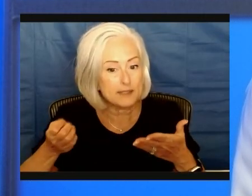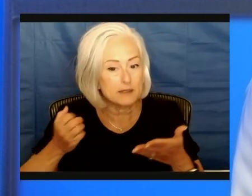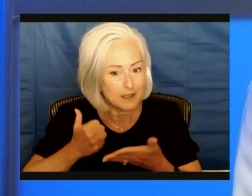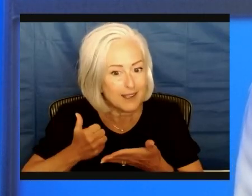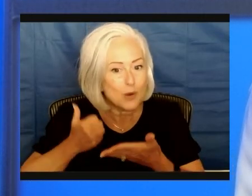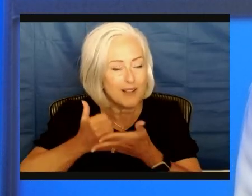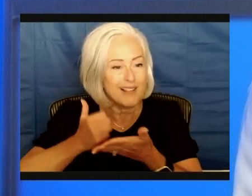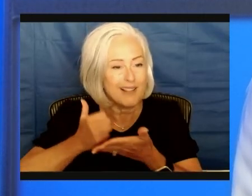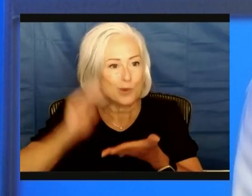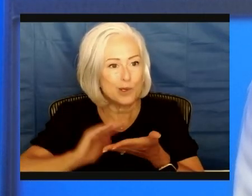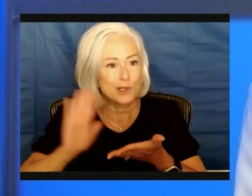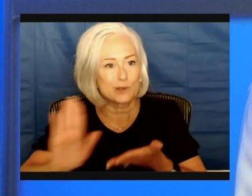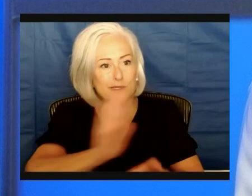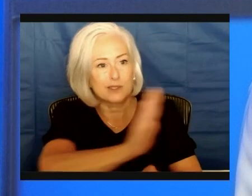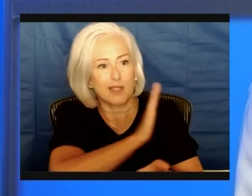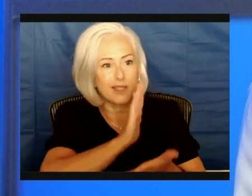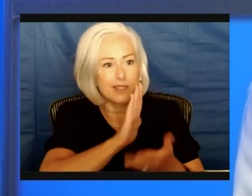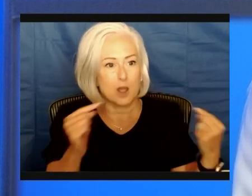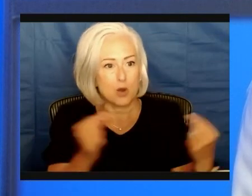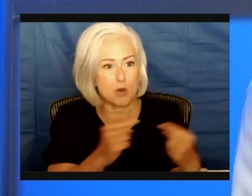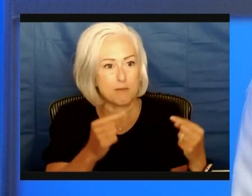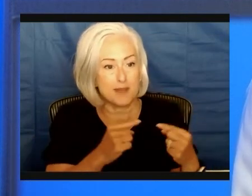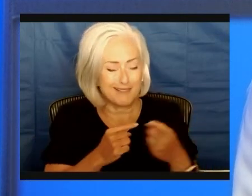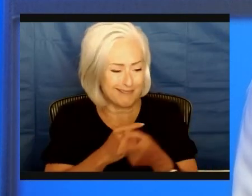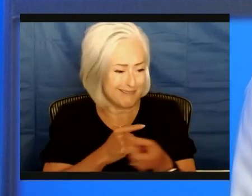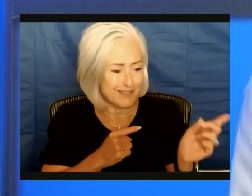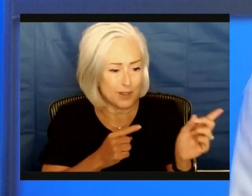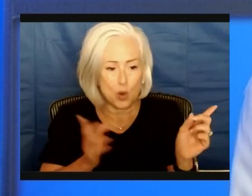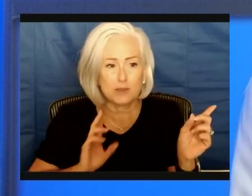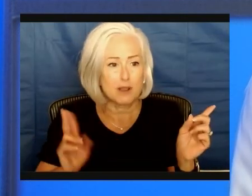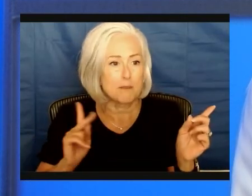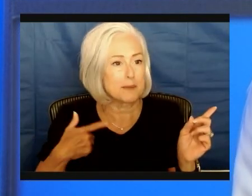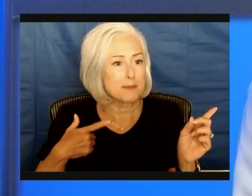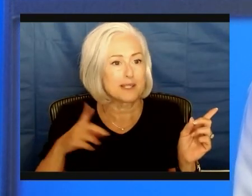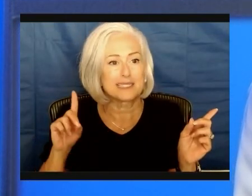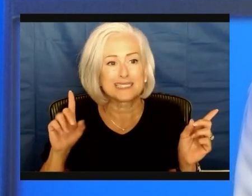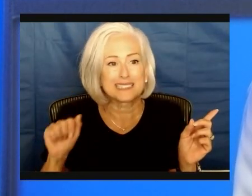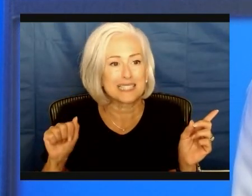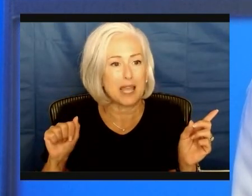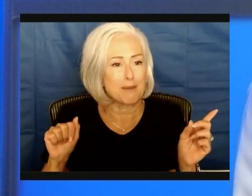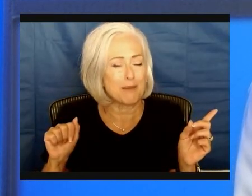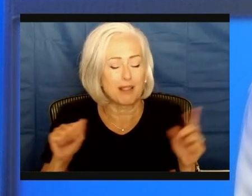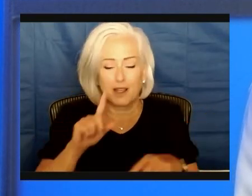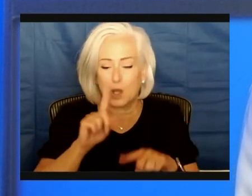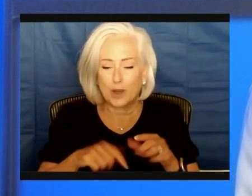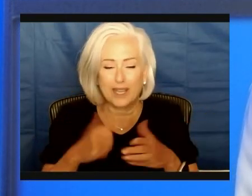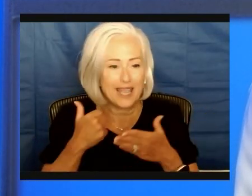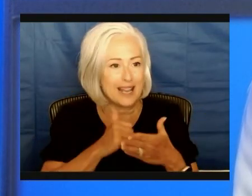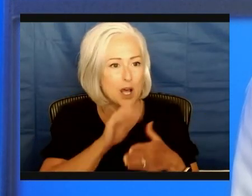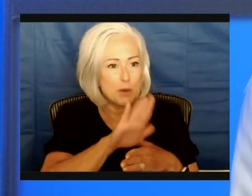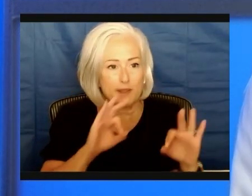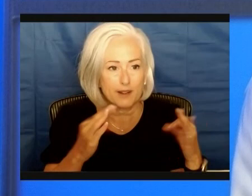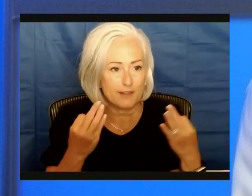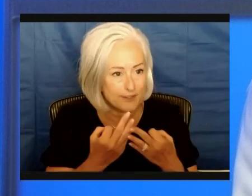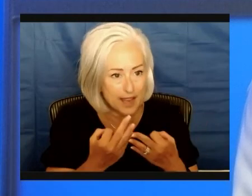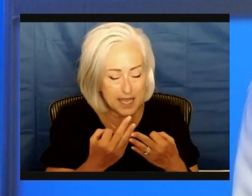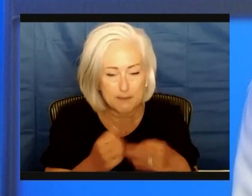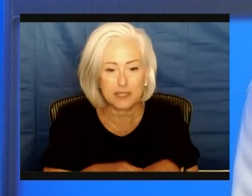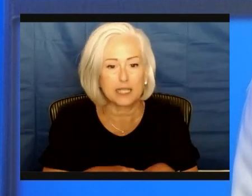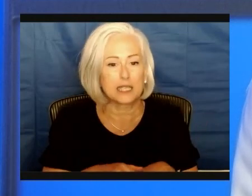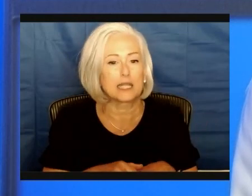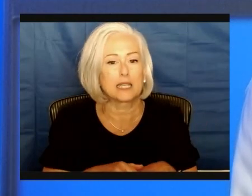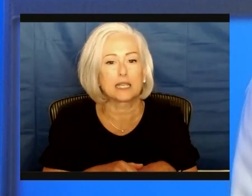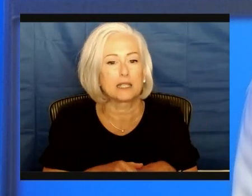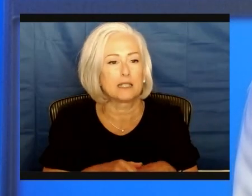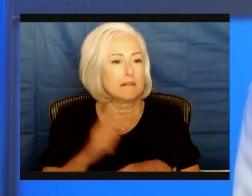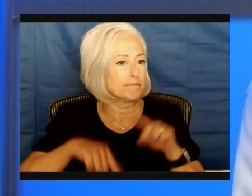and these patients are disabled. They are not able to help their family or go to school if they are young and they are not going to